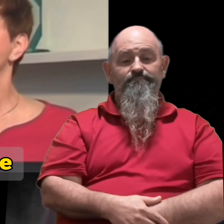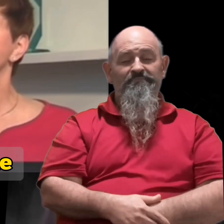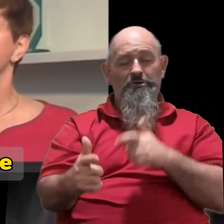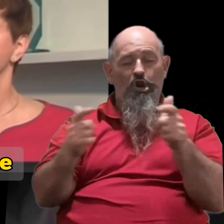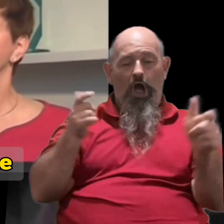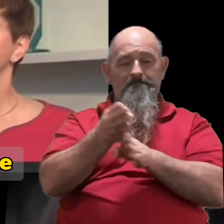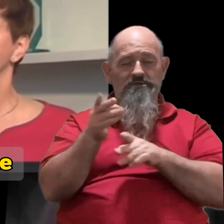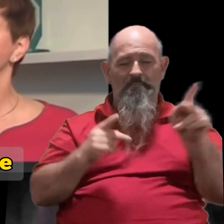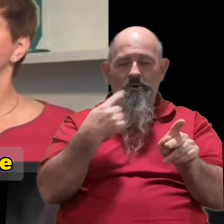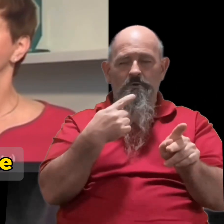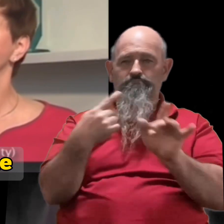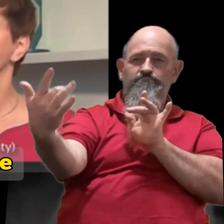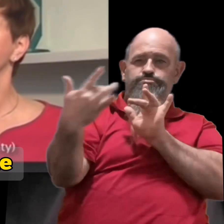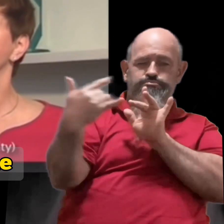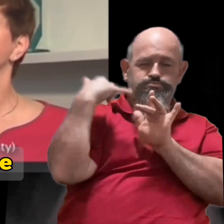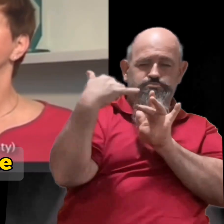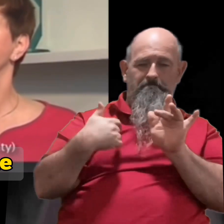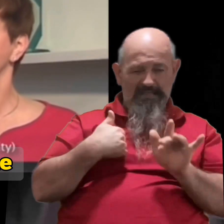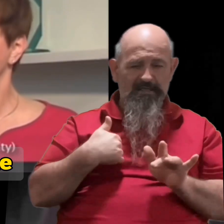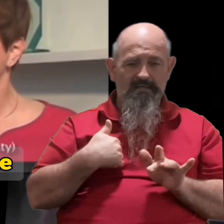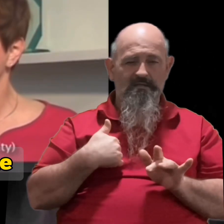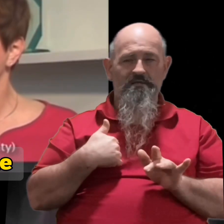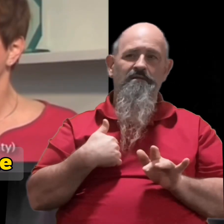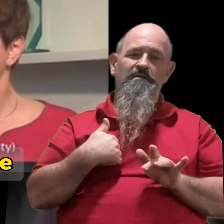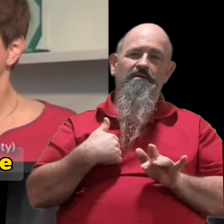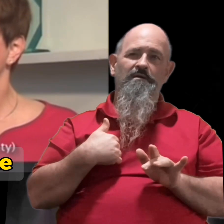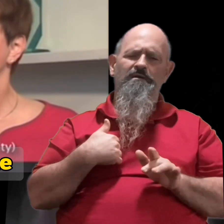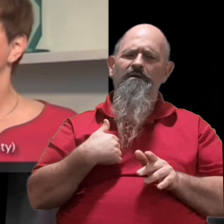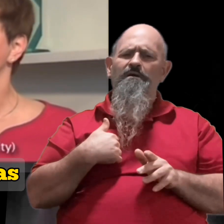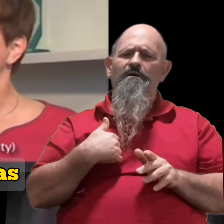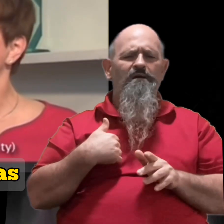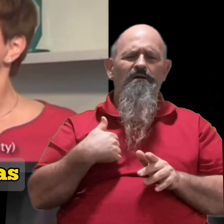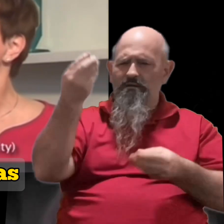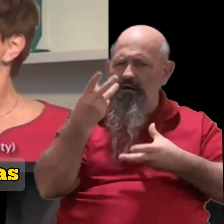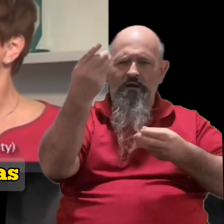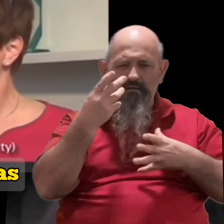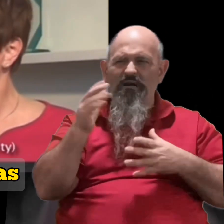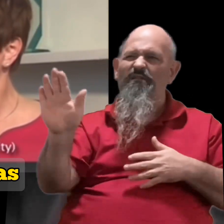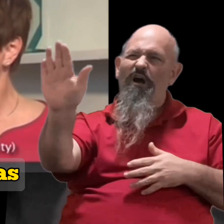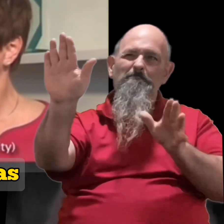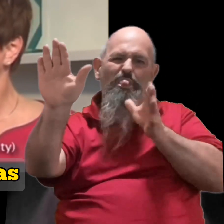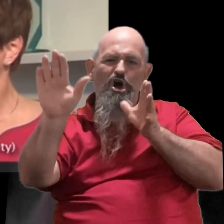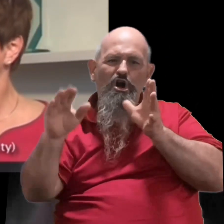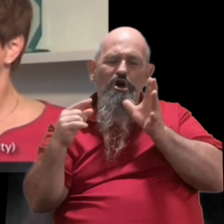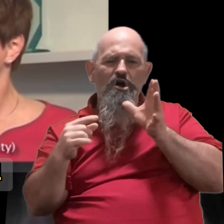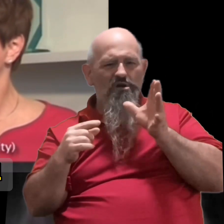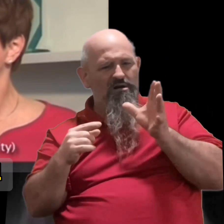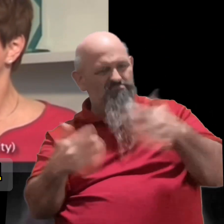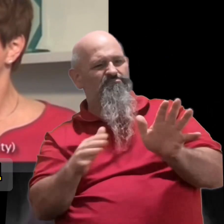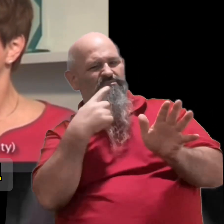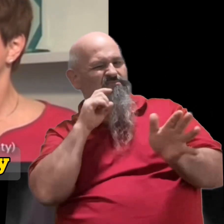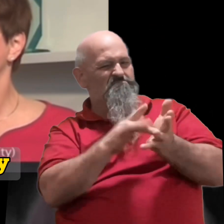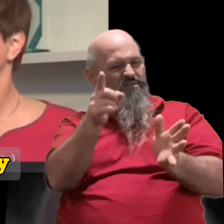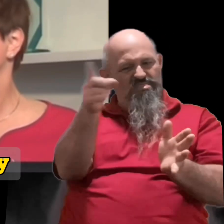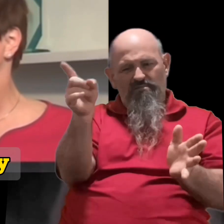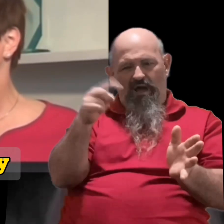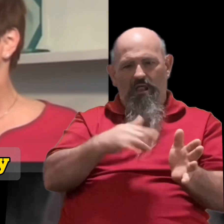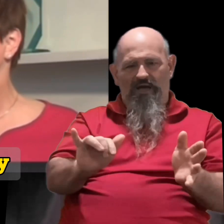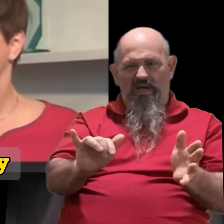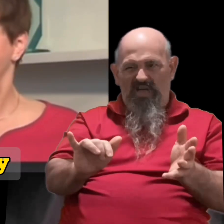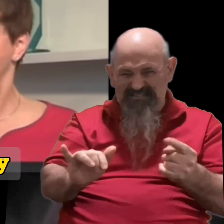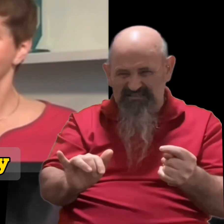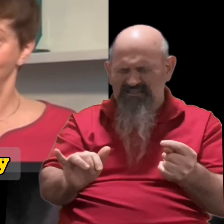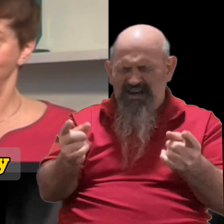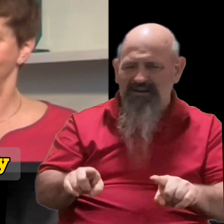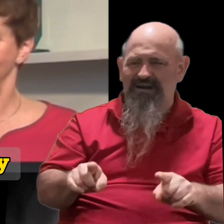The vast majority of the people who have contacted me have told me that it was their mother who sexually abused them. Now, I wouldn't like to say